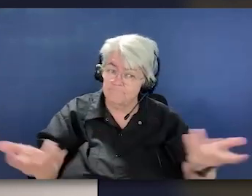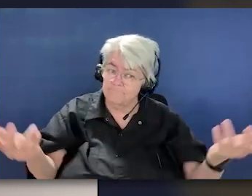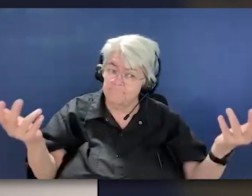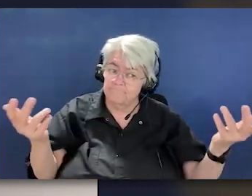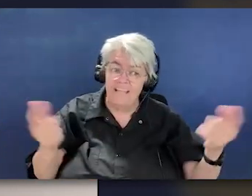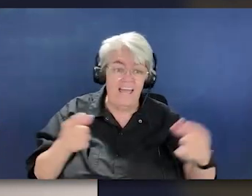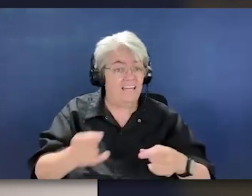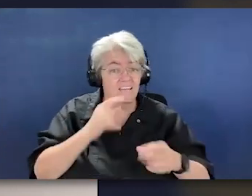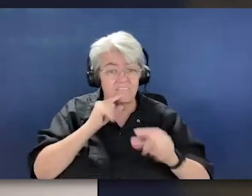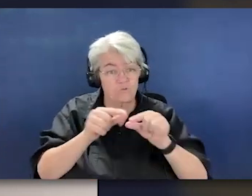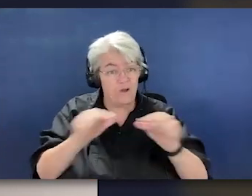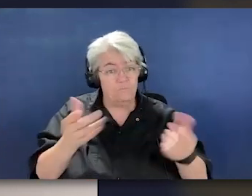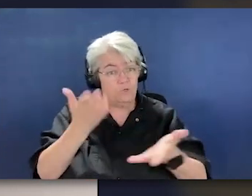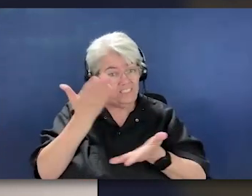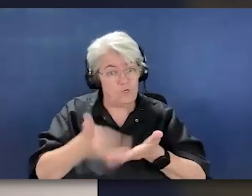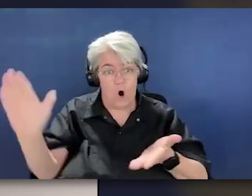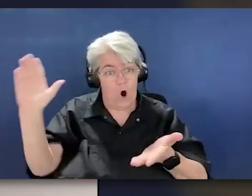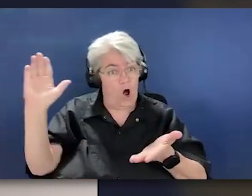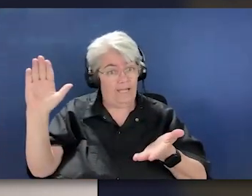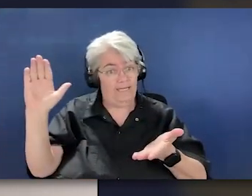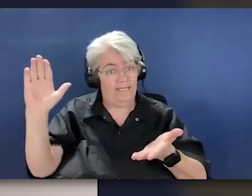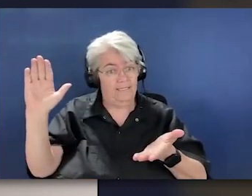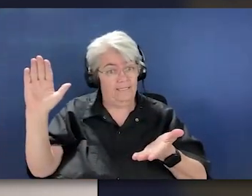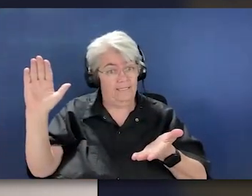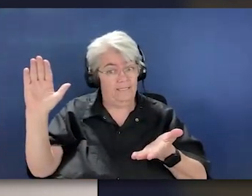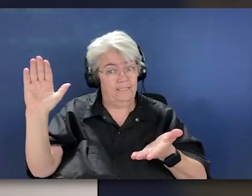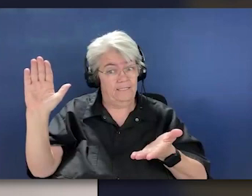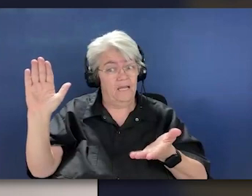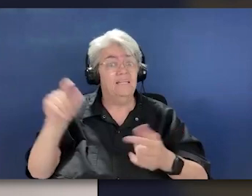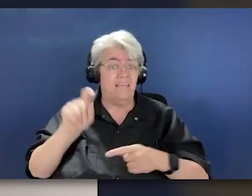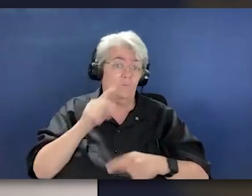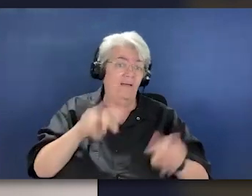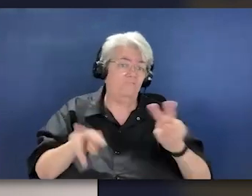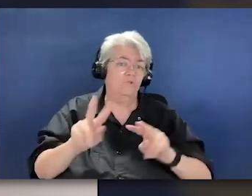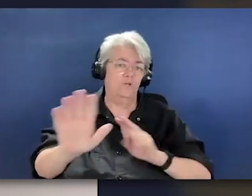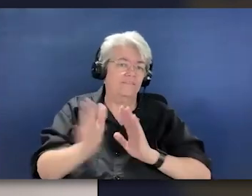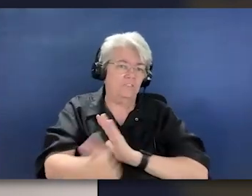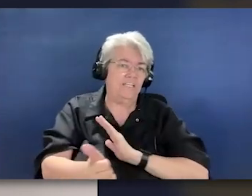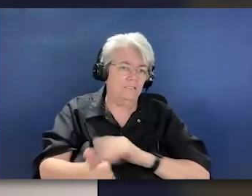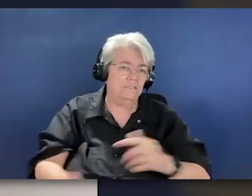gets wiped away, then now we actually have to look at real competency.